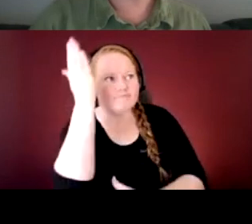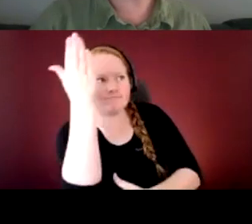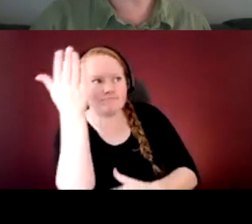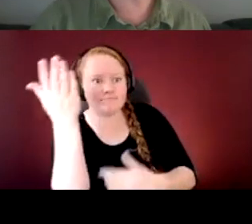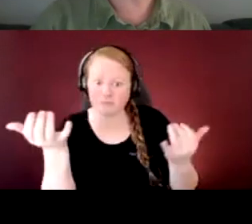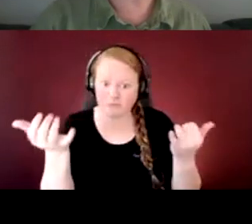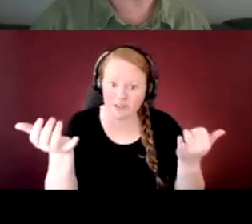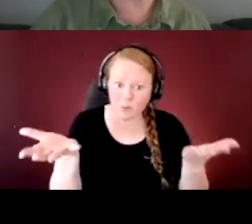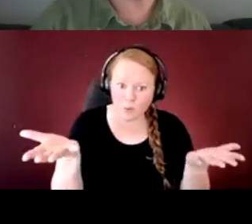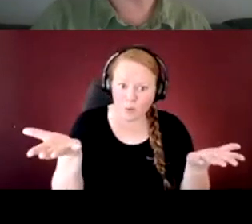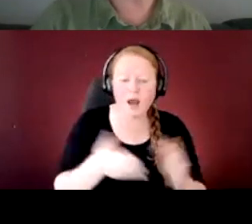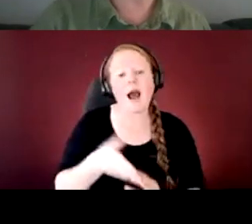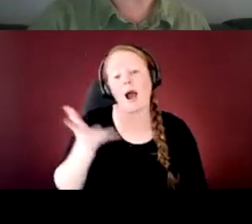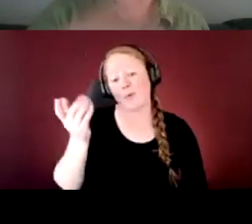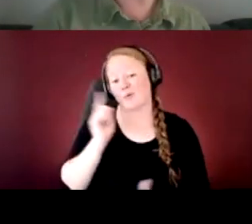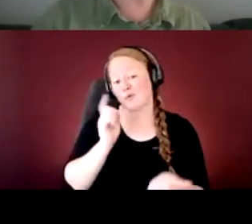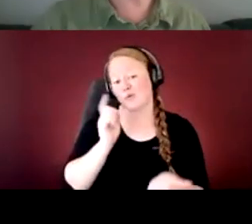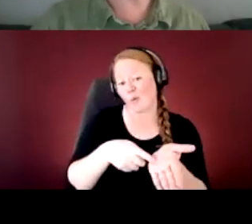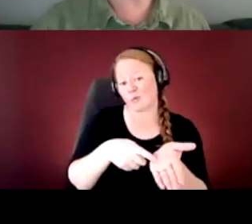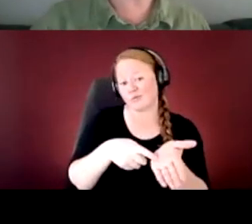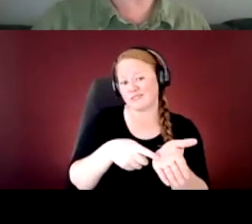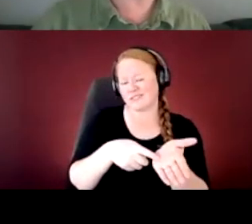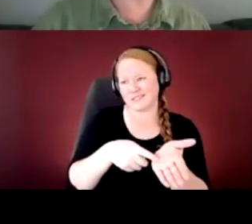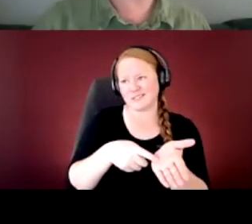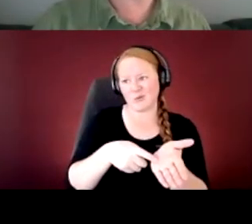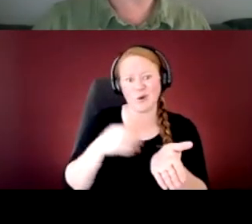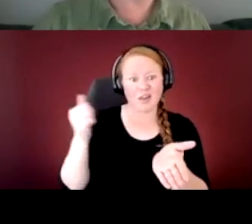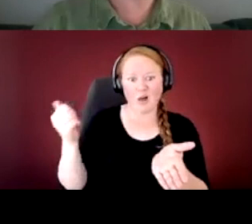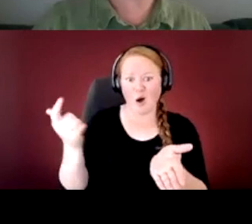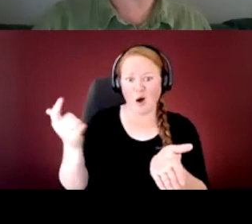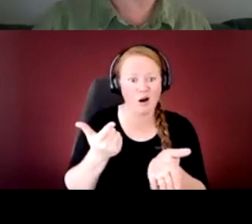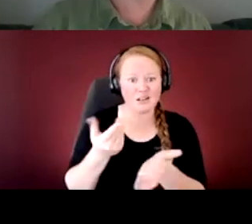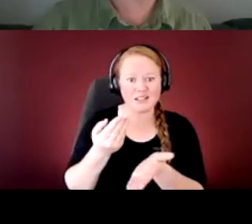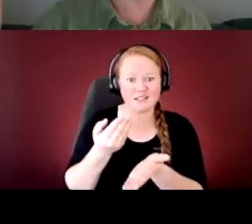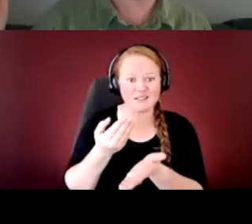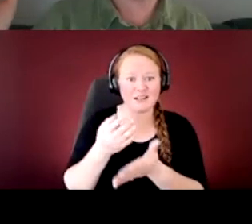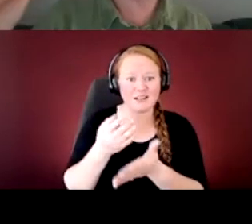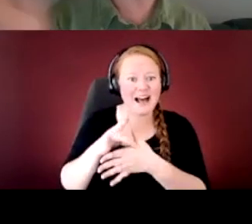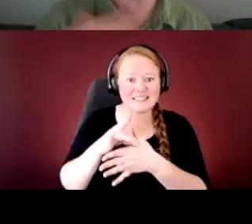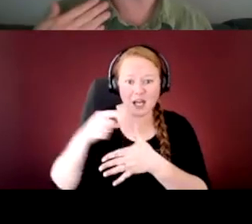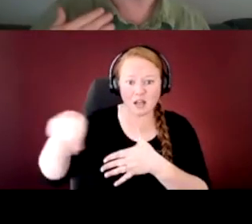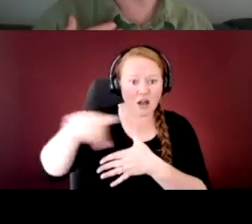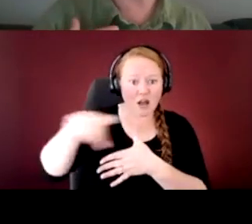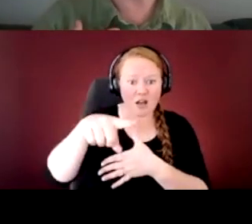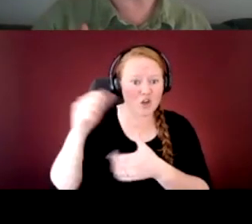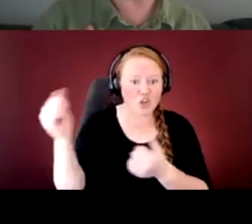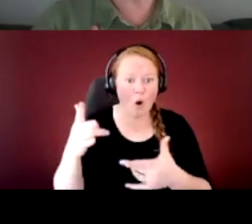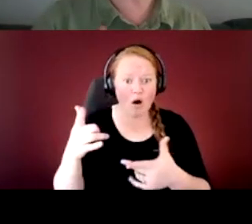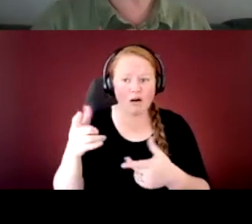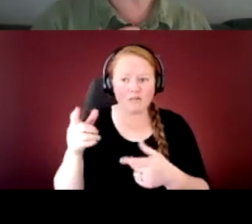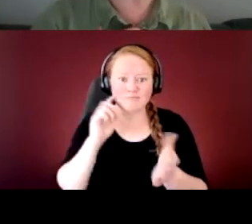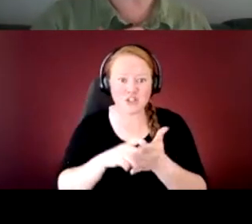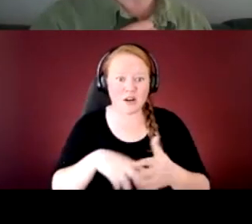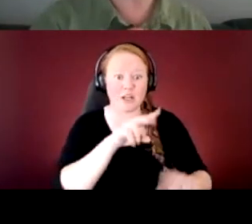I will note that, like, along with all of the content that Christina mentioned, that they've been, looking through 2,000